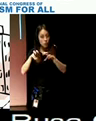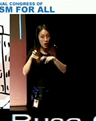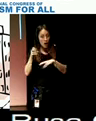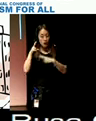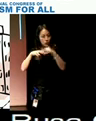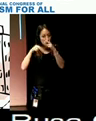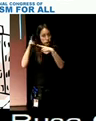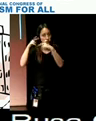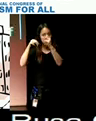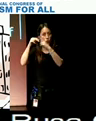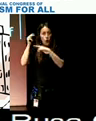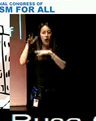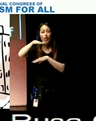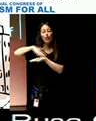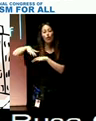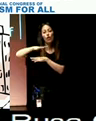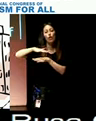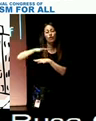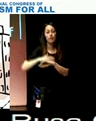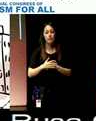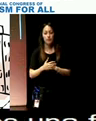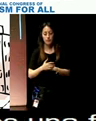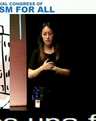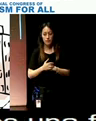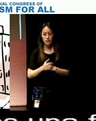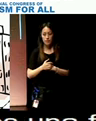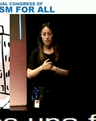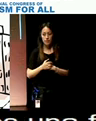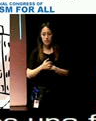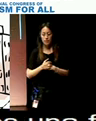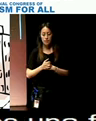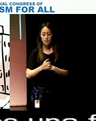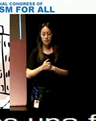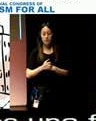St. Peter's mother-in-law. We have some